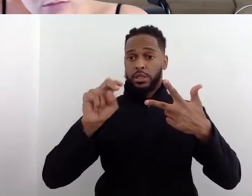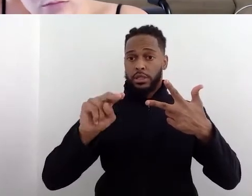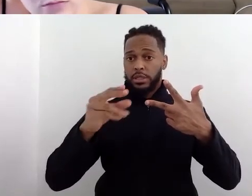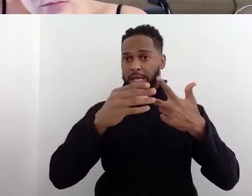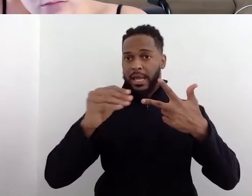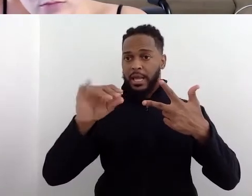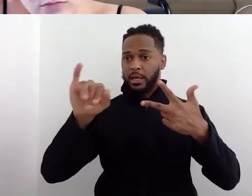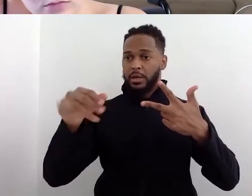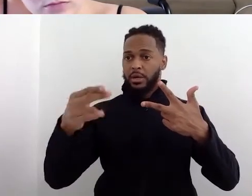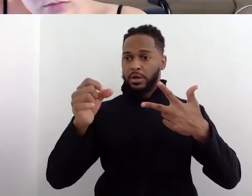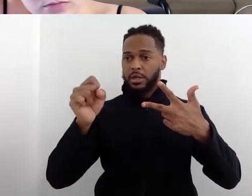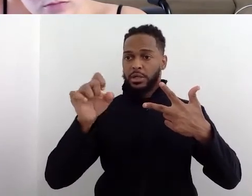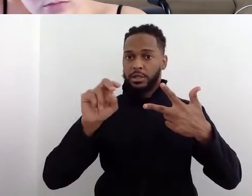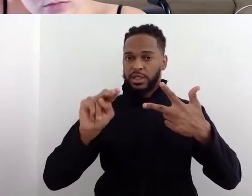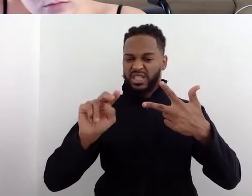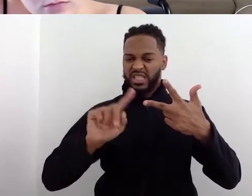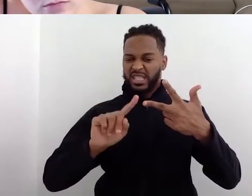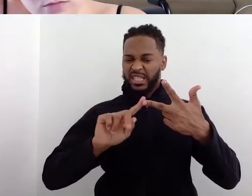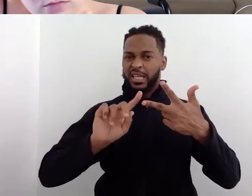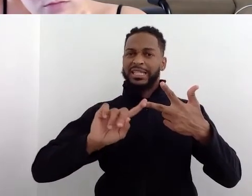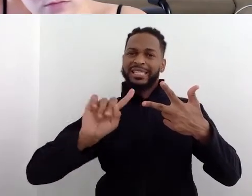It's kind of like